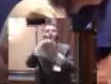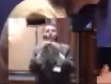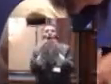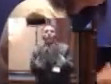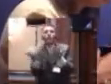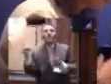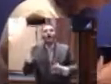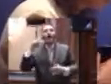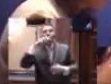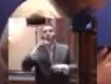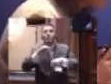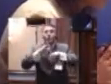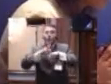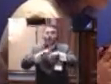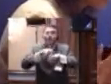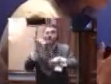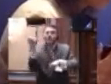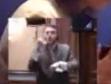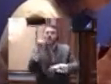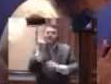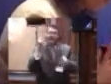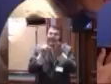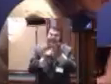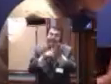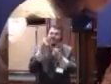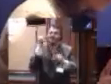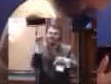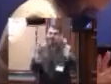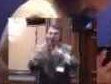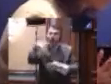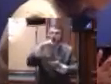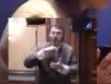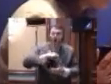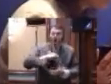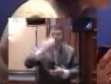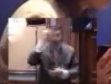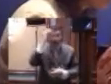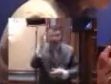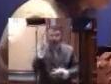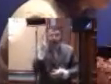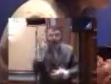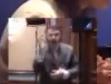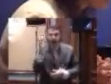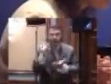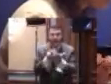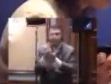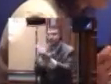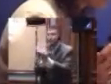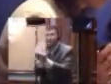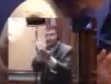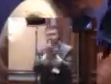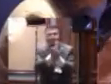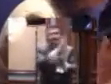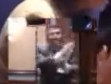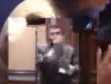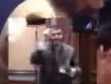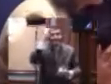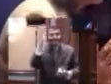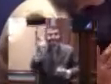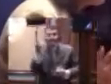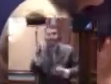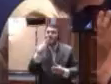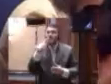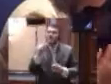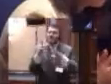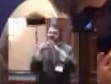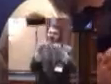going to go into the background or the issues that have been dealt with by Mac Maharaj earlier. Now, very